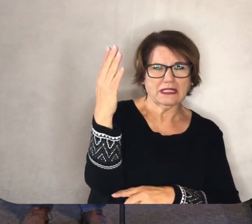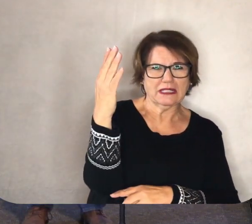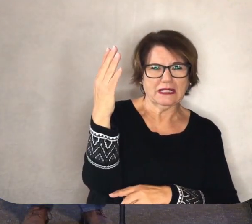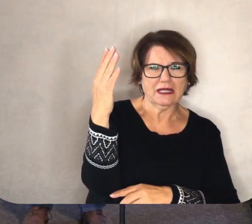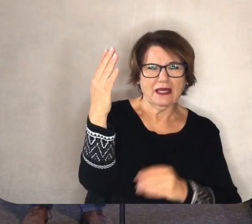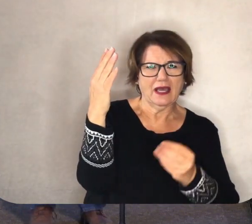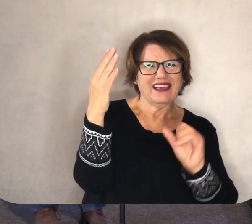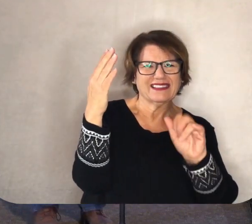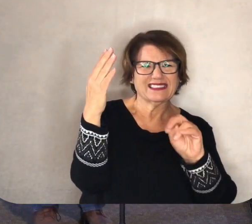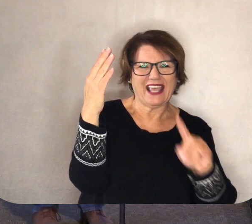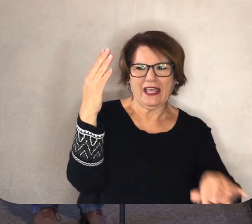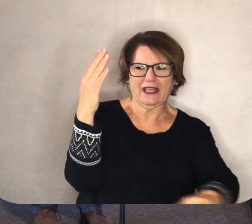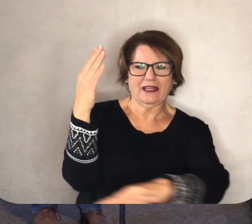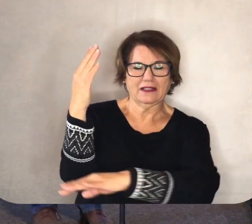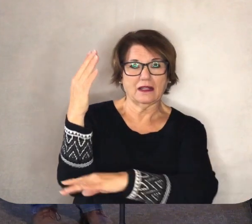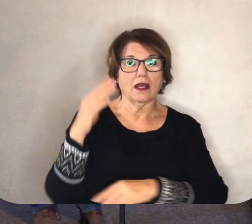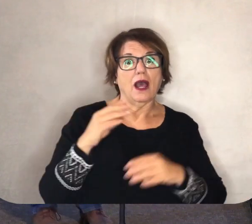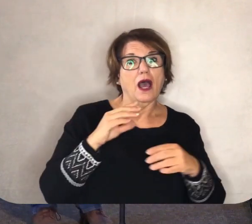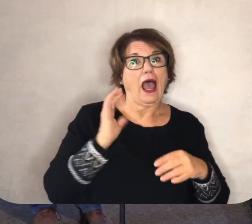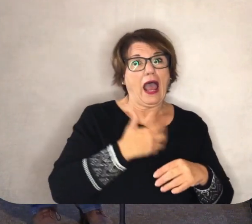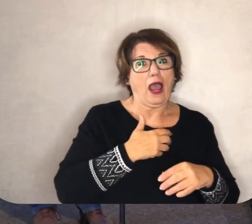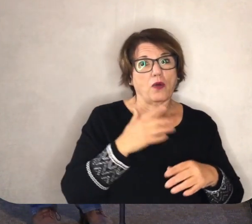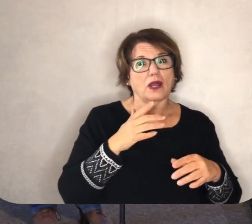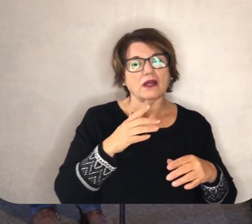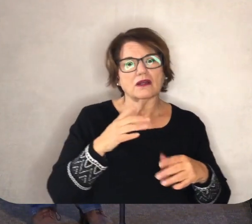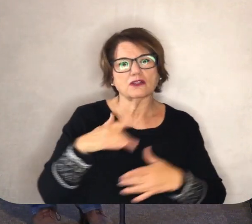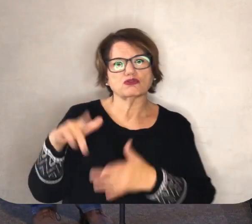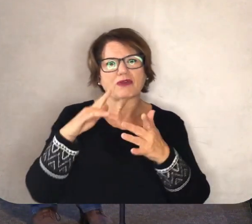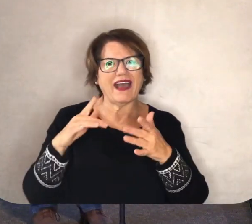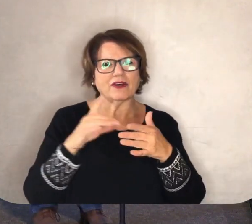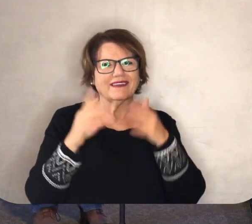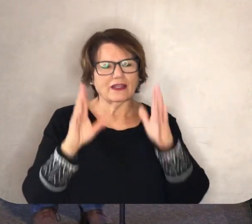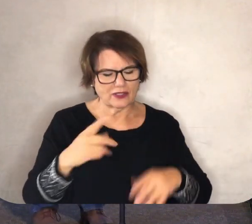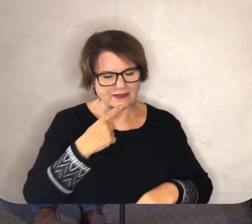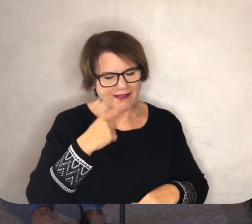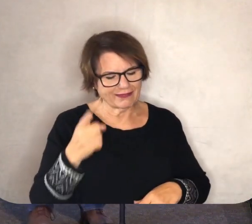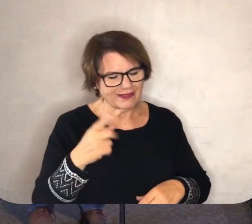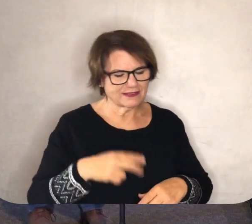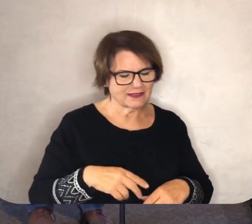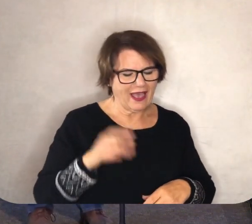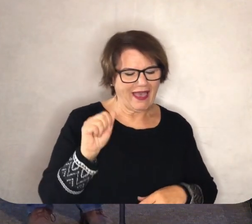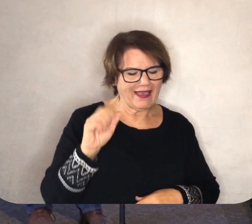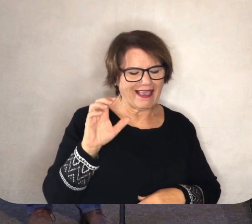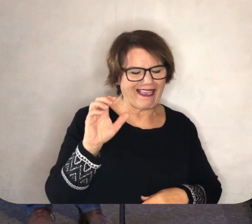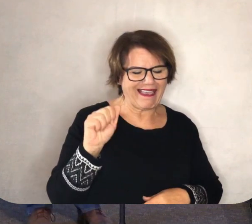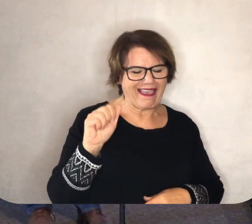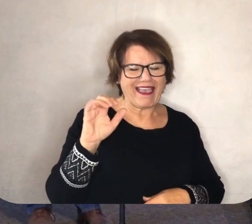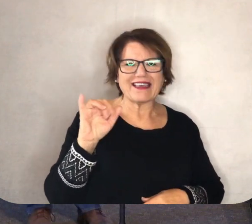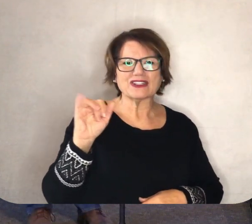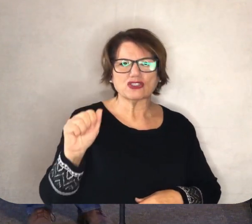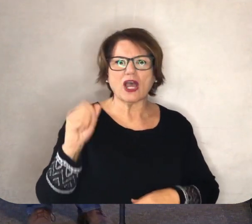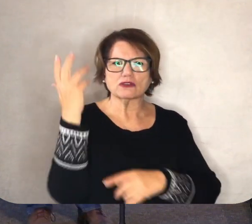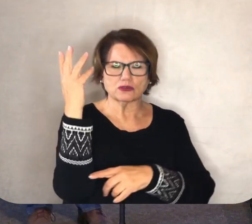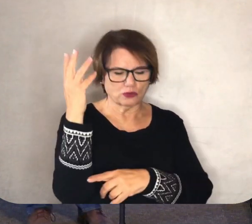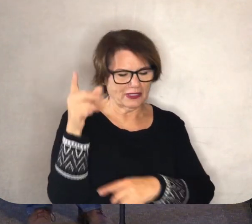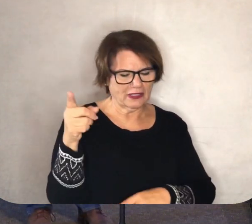And this tree, our guide Hassan told us, is the acacia. The acacia is able to survive in